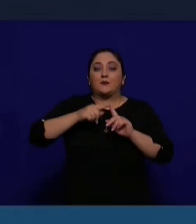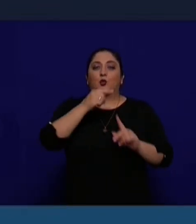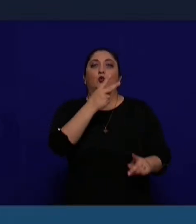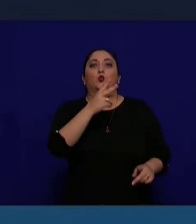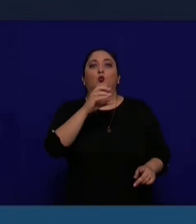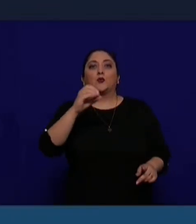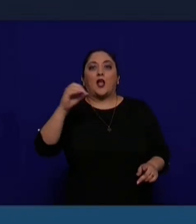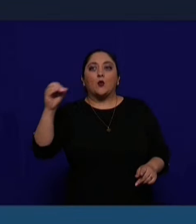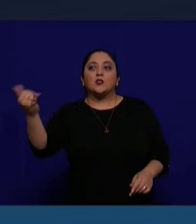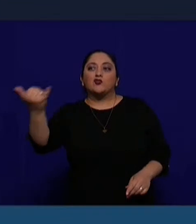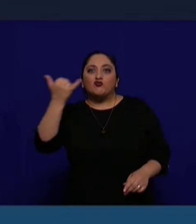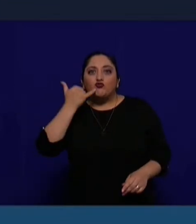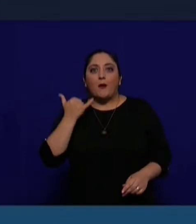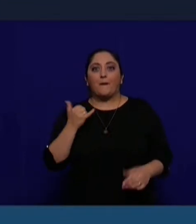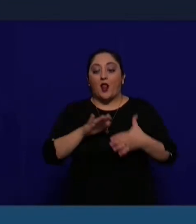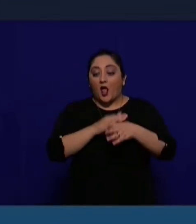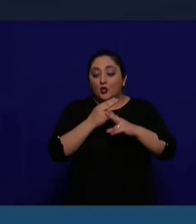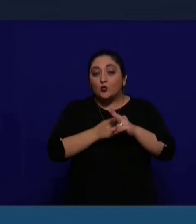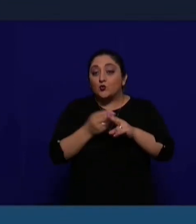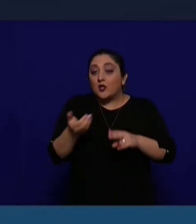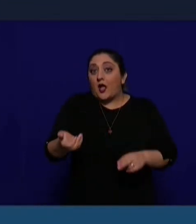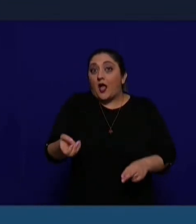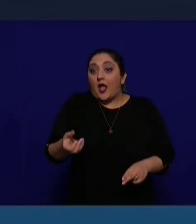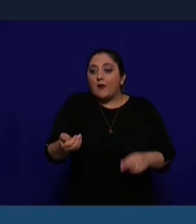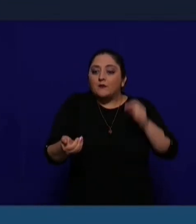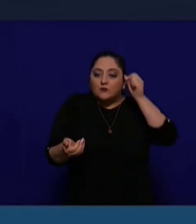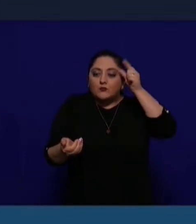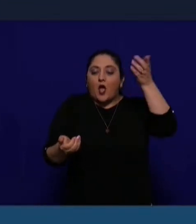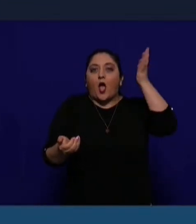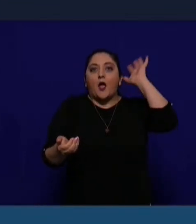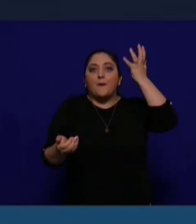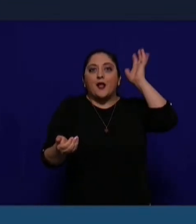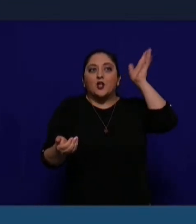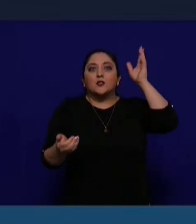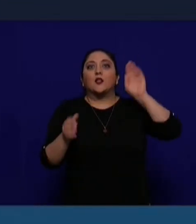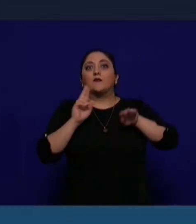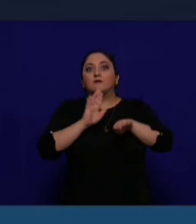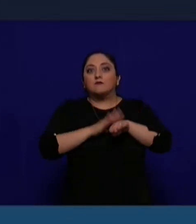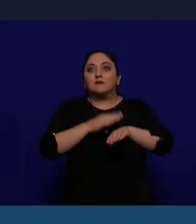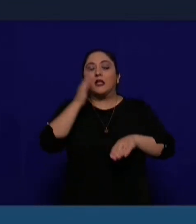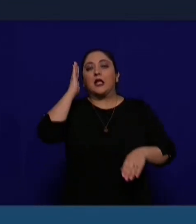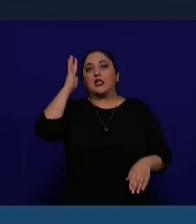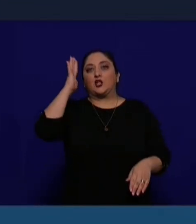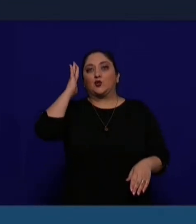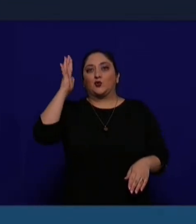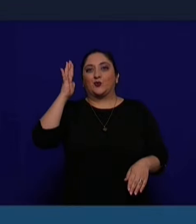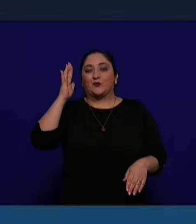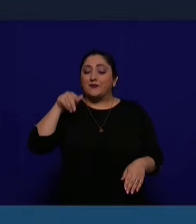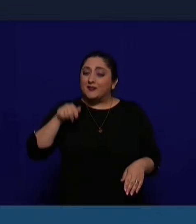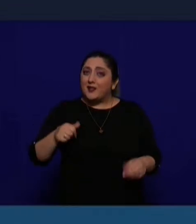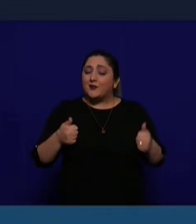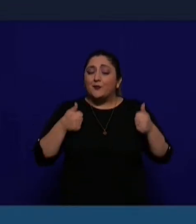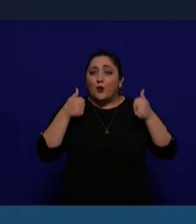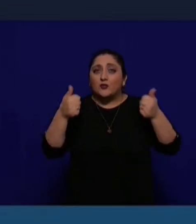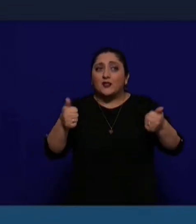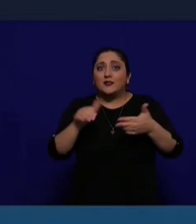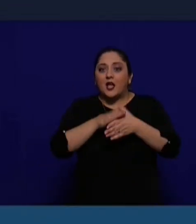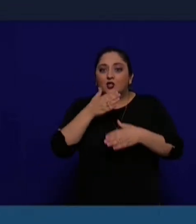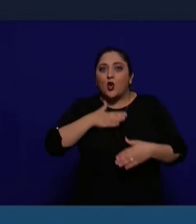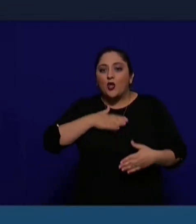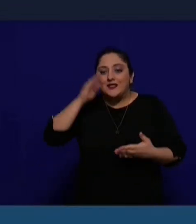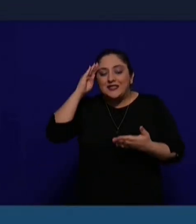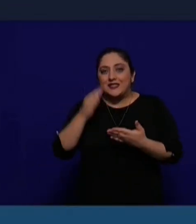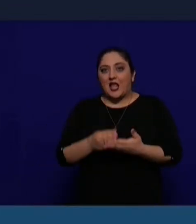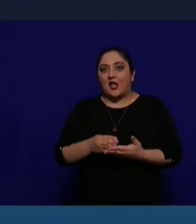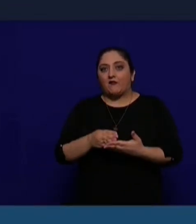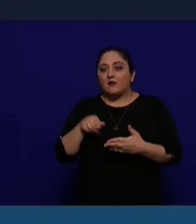li ċemplulna għaliex huma rċivew l-alert li huma setgħu kienu f'kuntatt. Fakkarkom kemm hija importanti din contact tracing